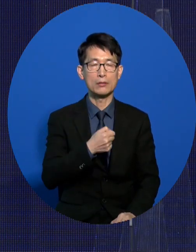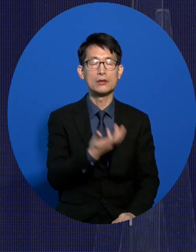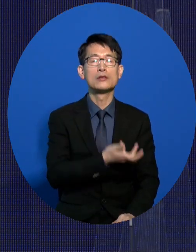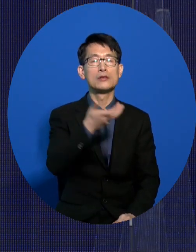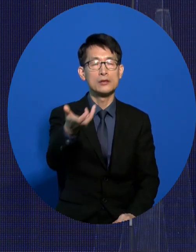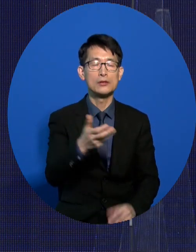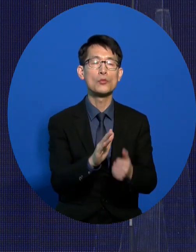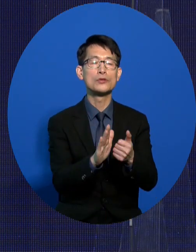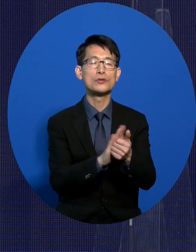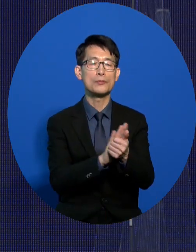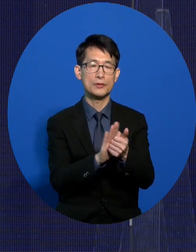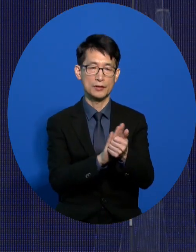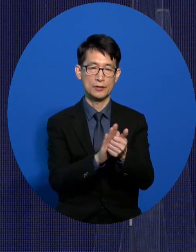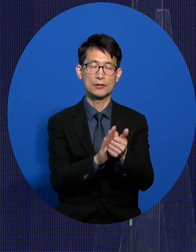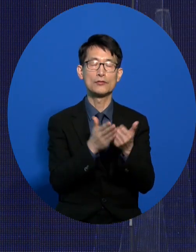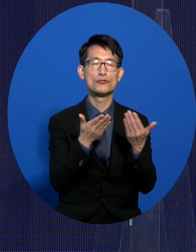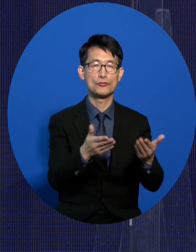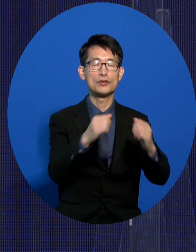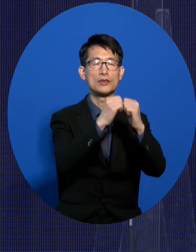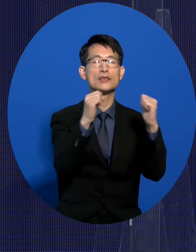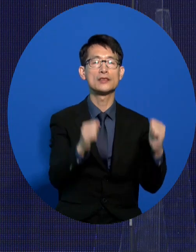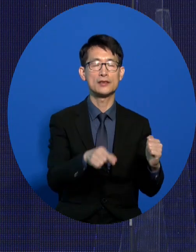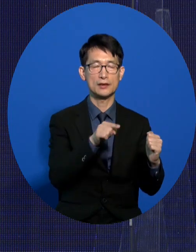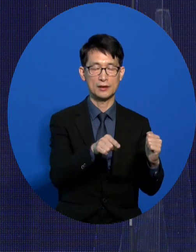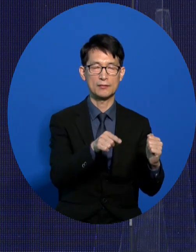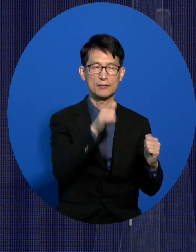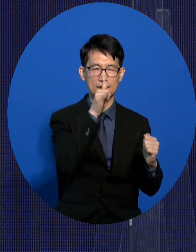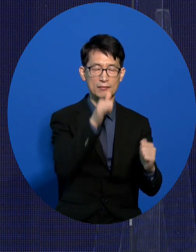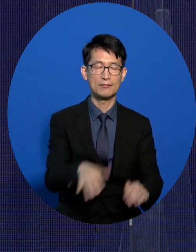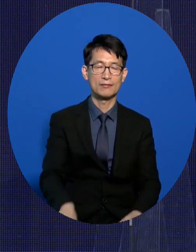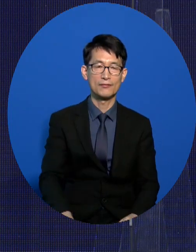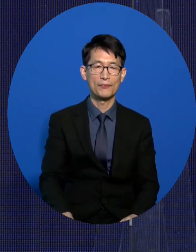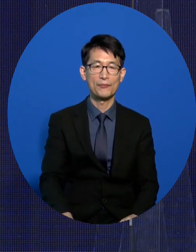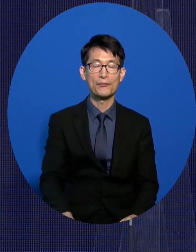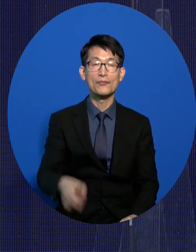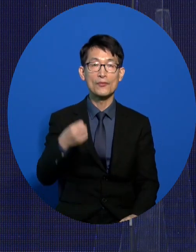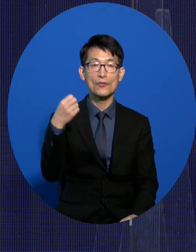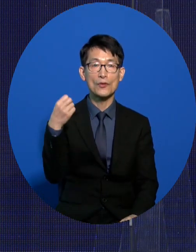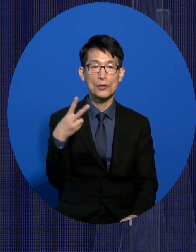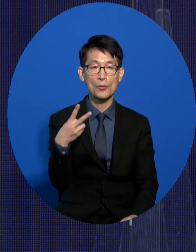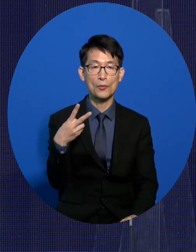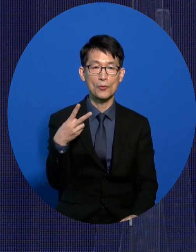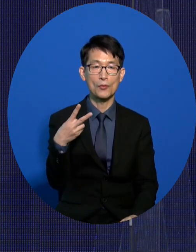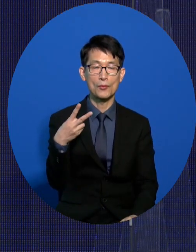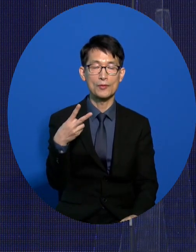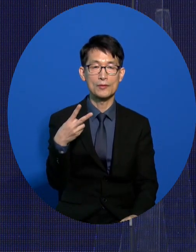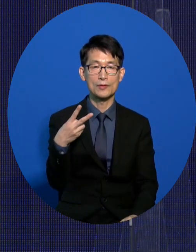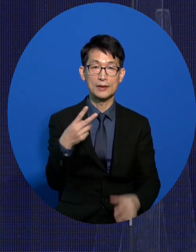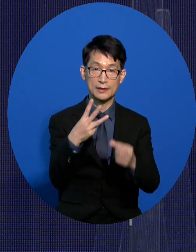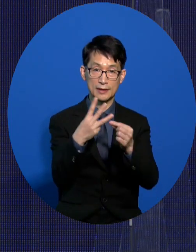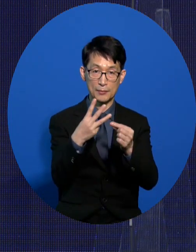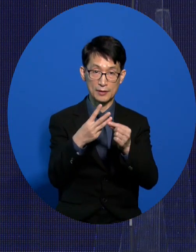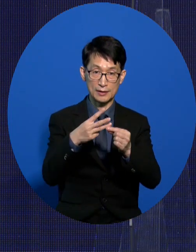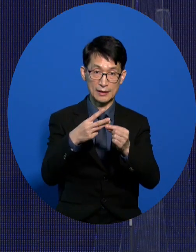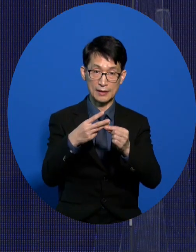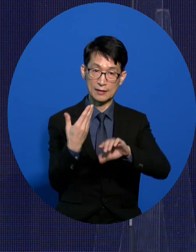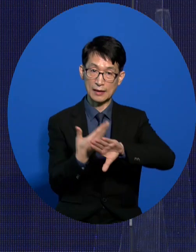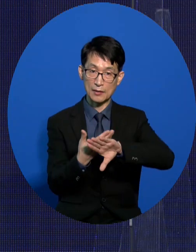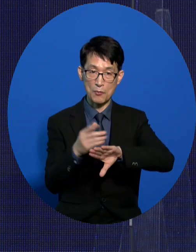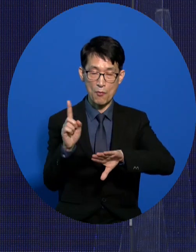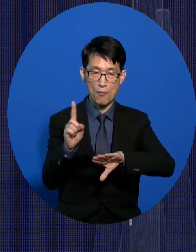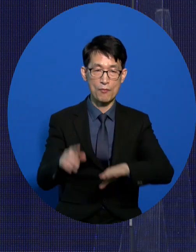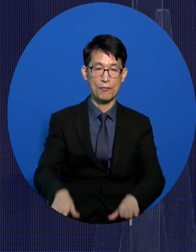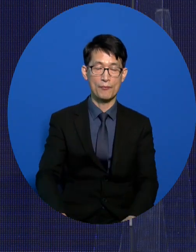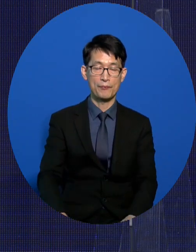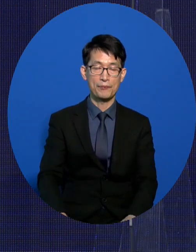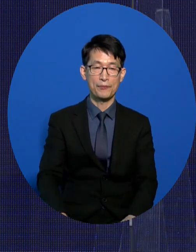cannot move around alone. So this Wurigo is an overarching or a comprehensive service that